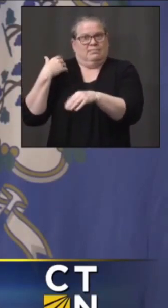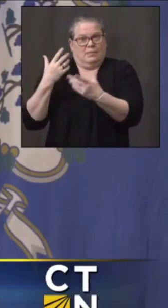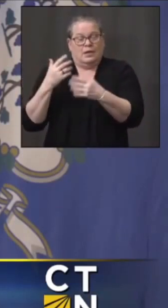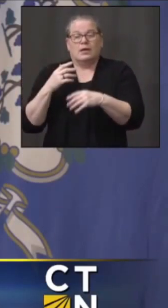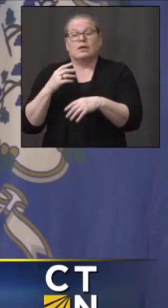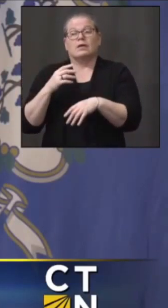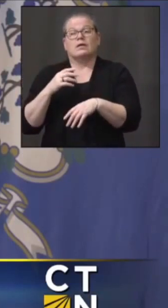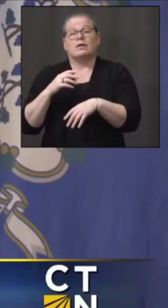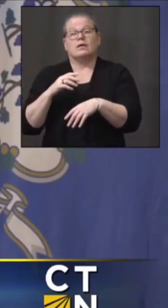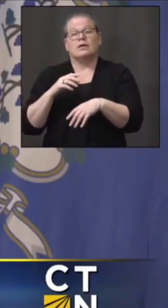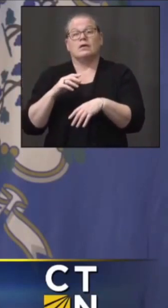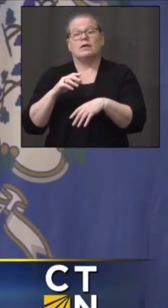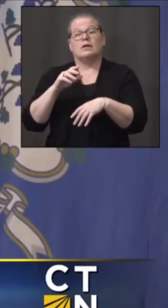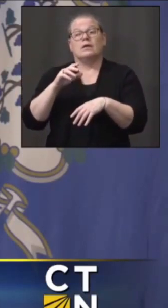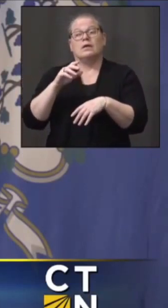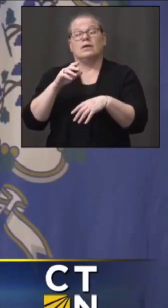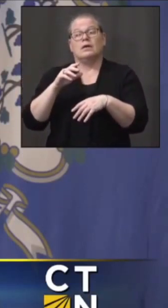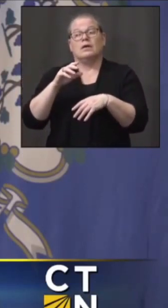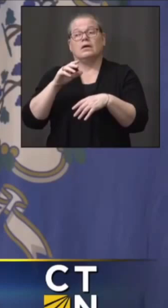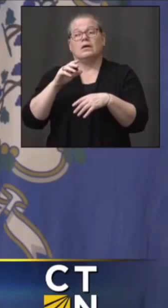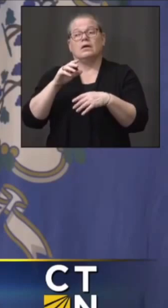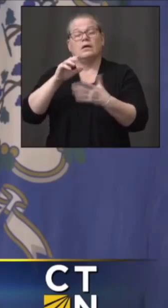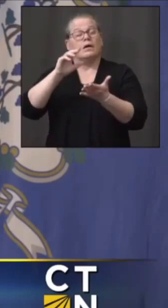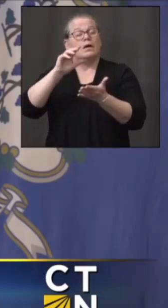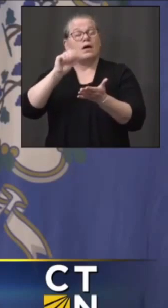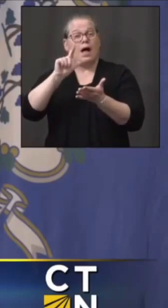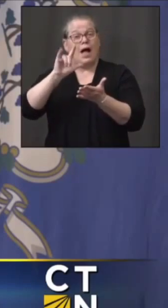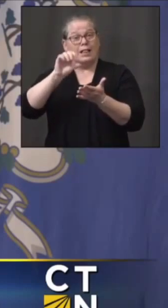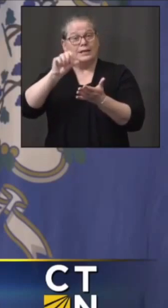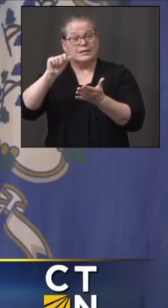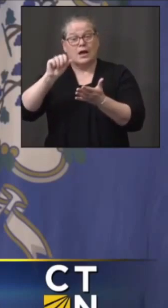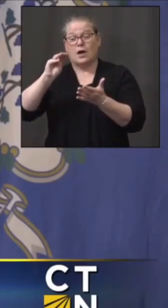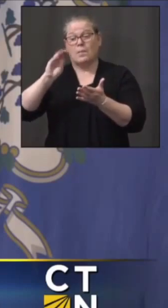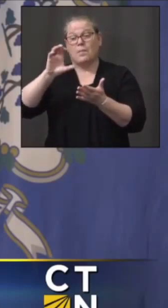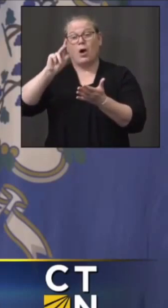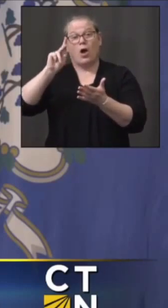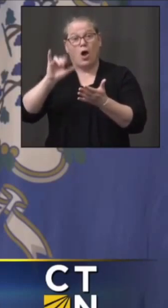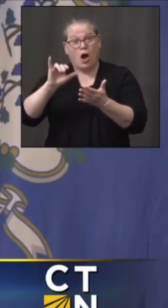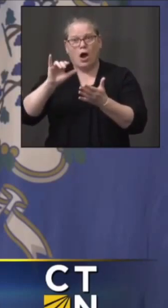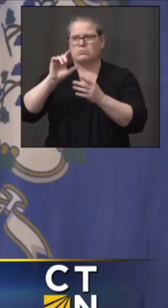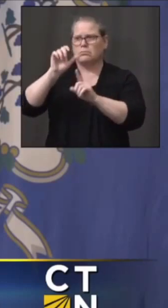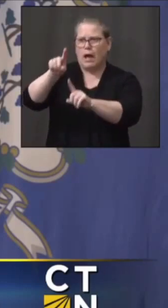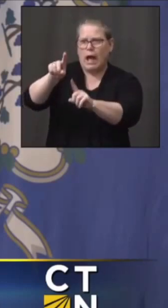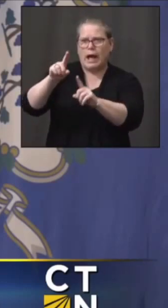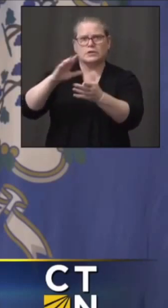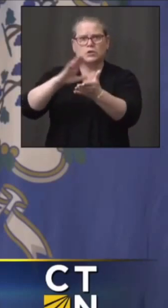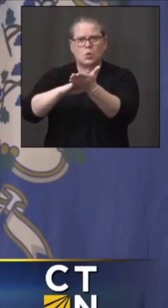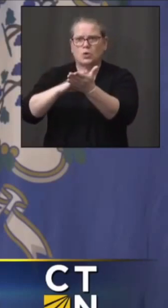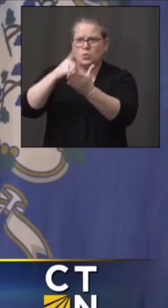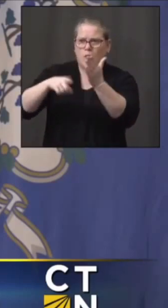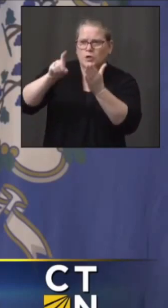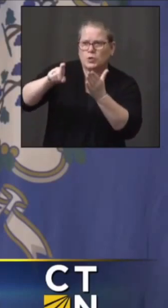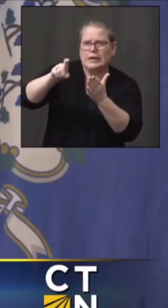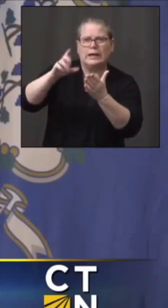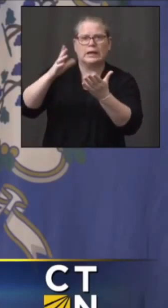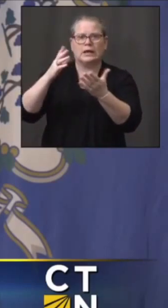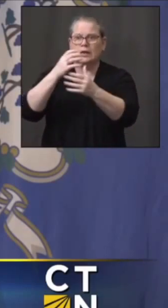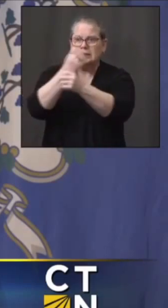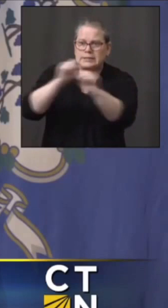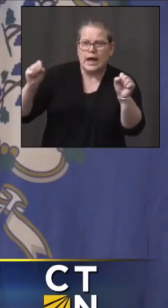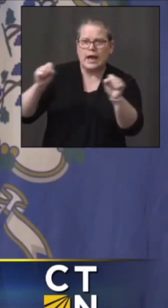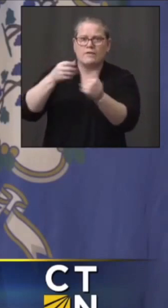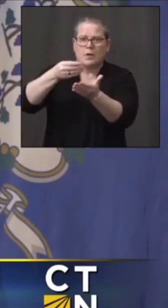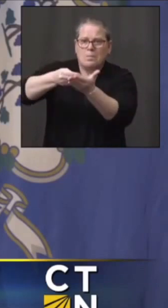asked the superintendents, you've seen the guidance in terms of public safety. Tell us what you need financially in order to get that done. And